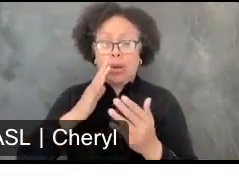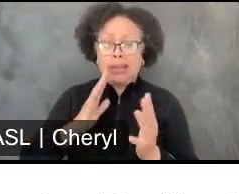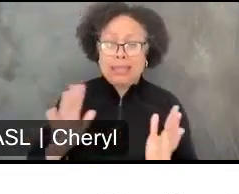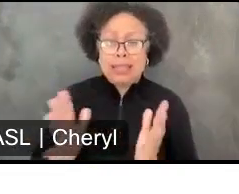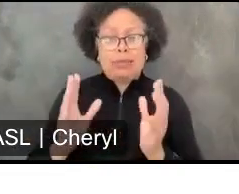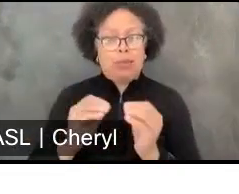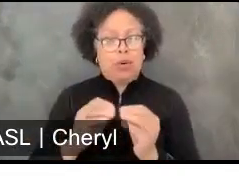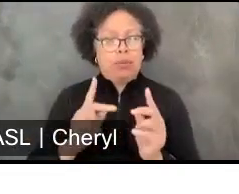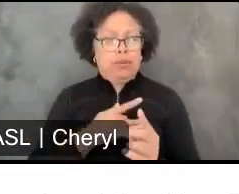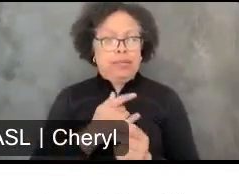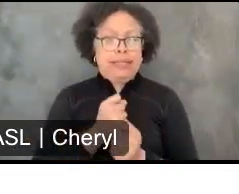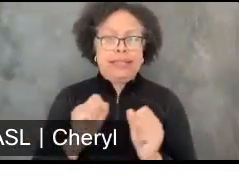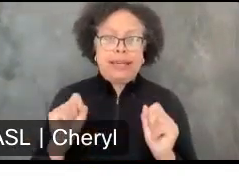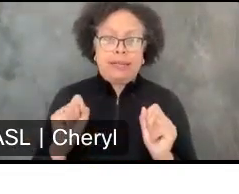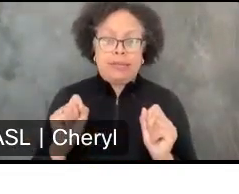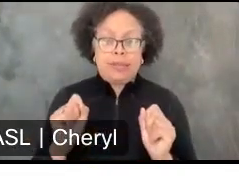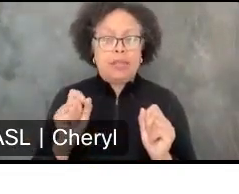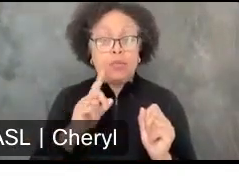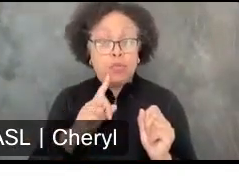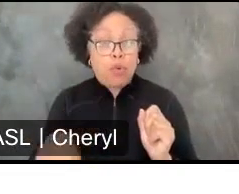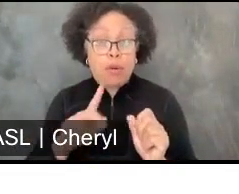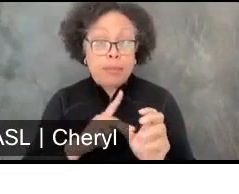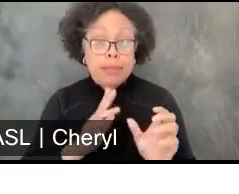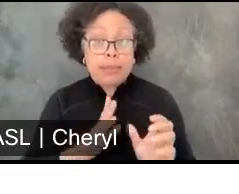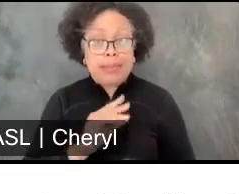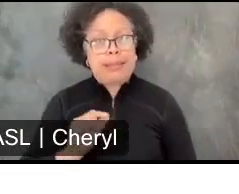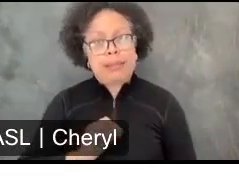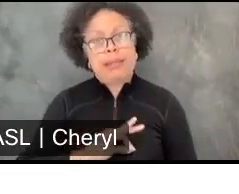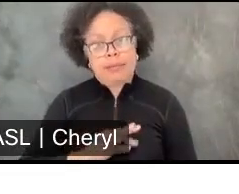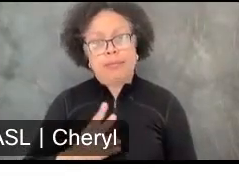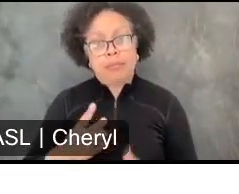safety for both participants and staff.